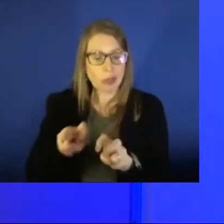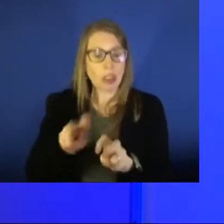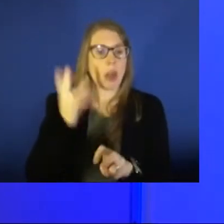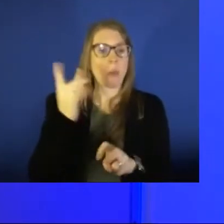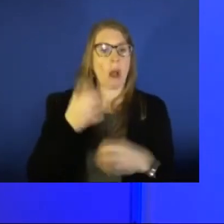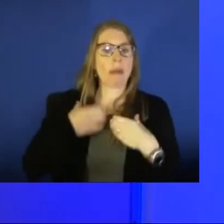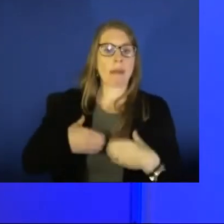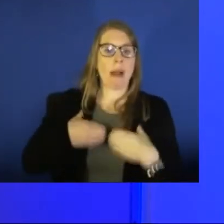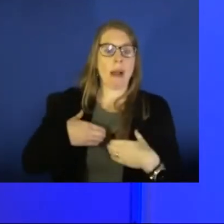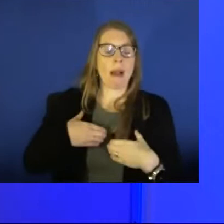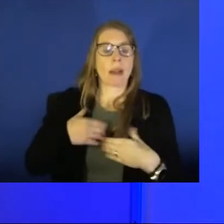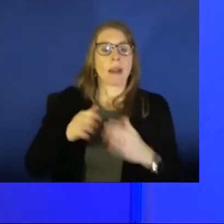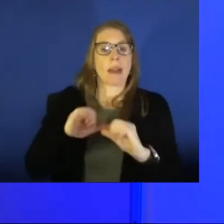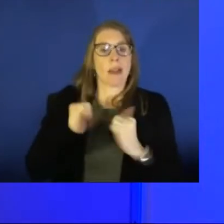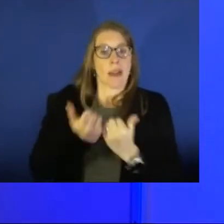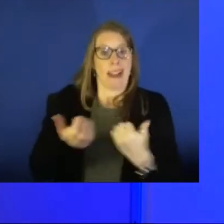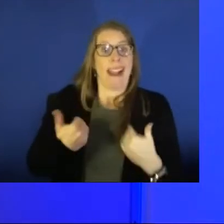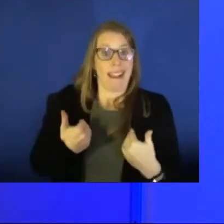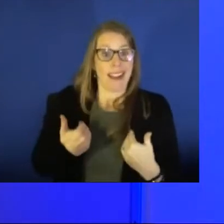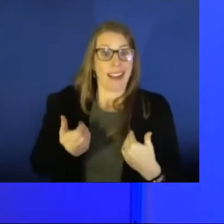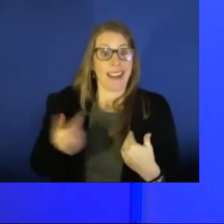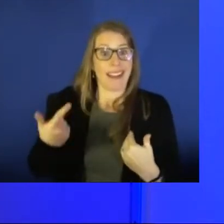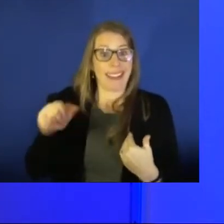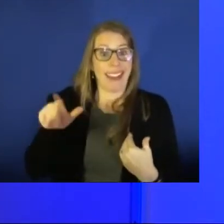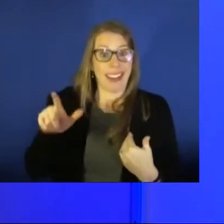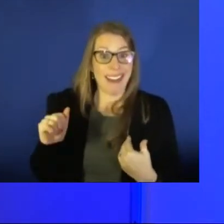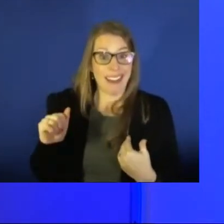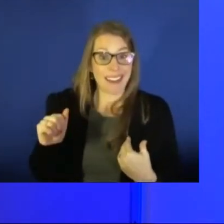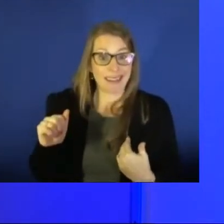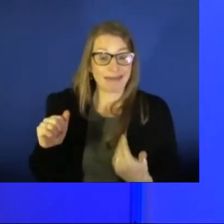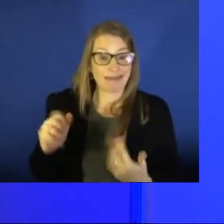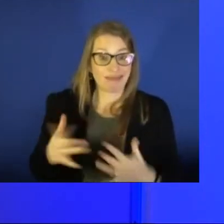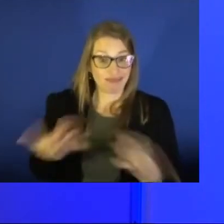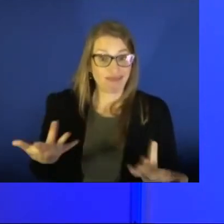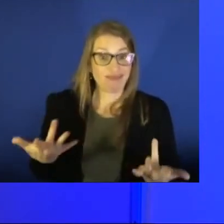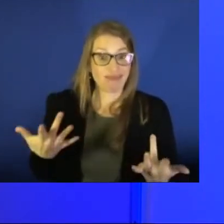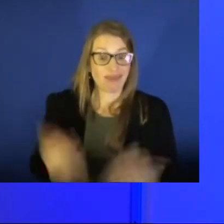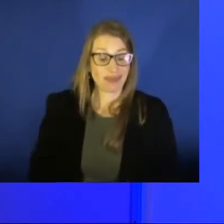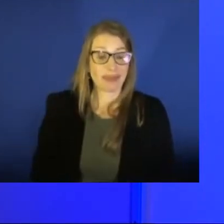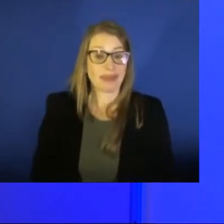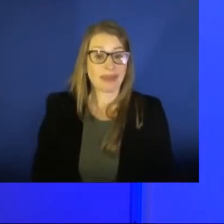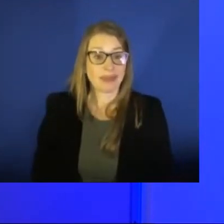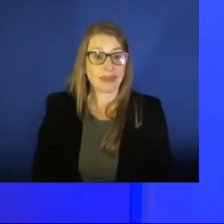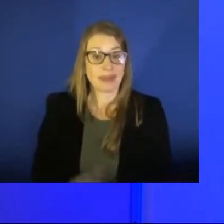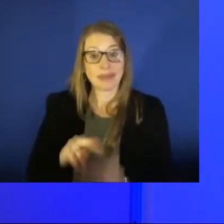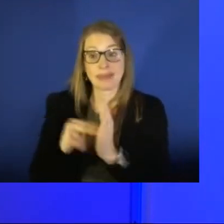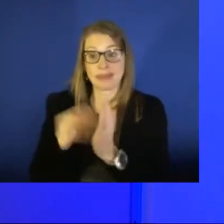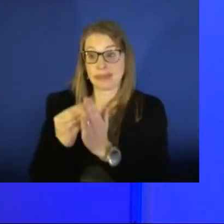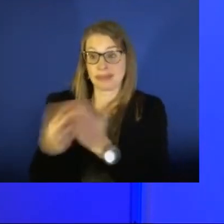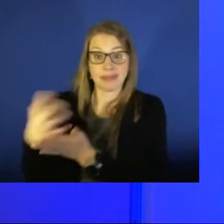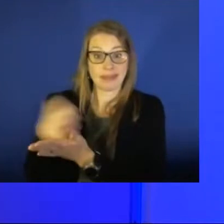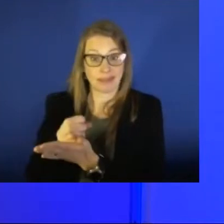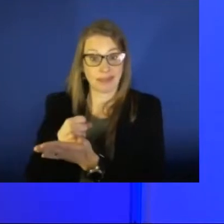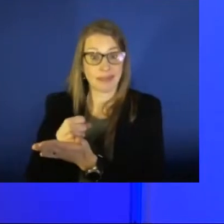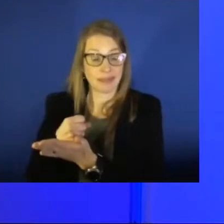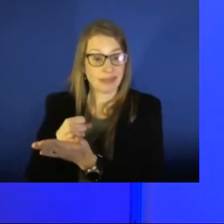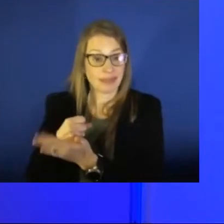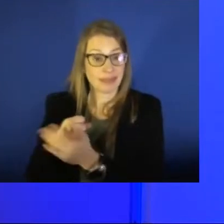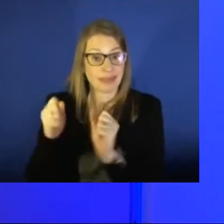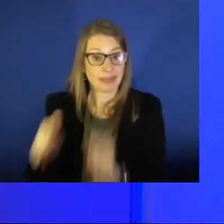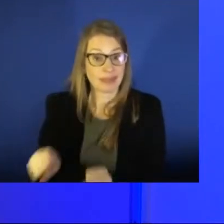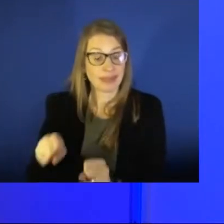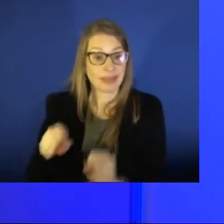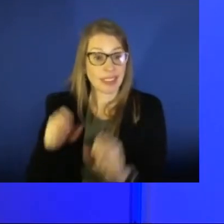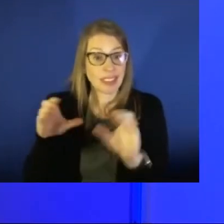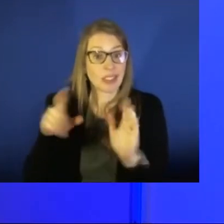Association has the Gala. It's our way of raising money to do the research.